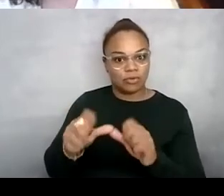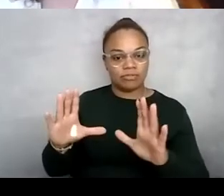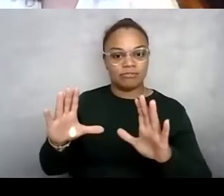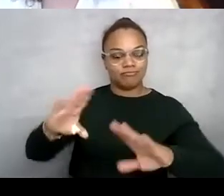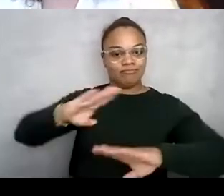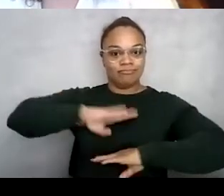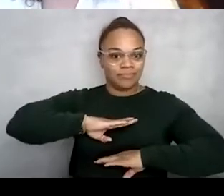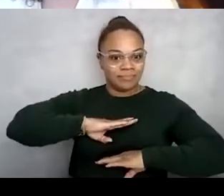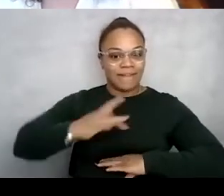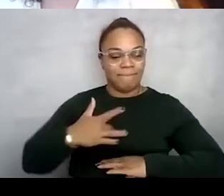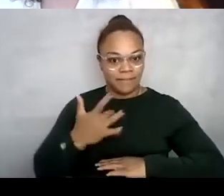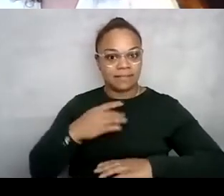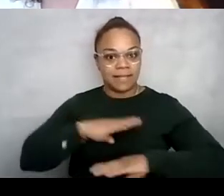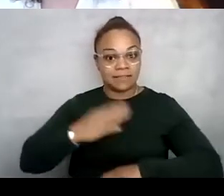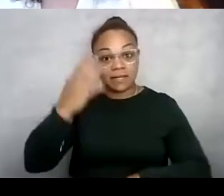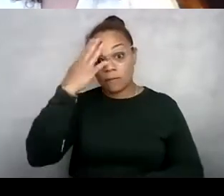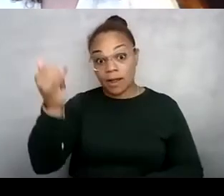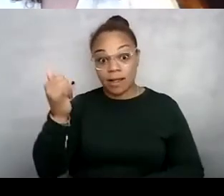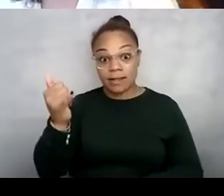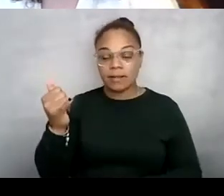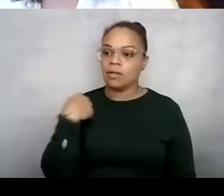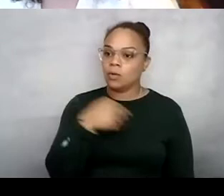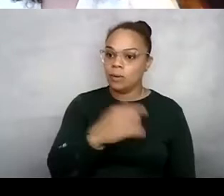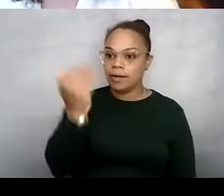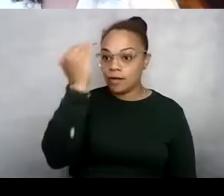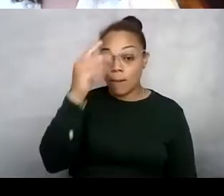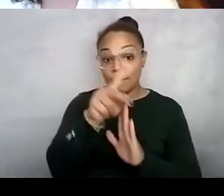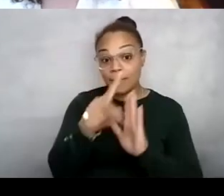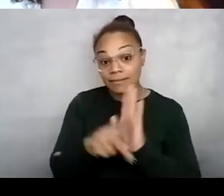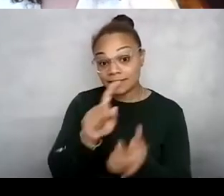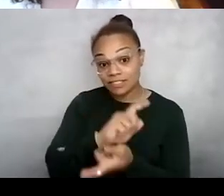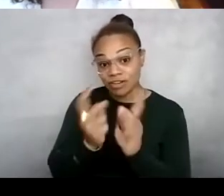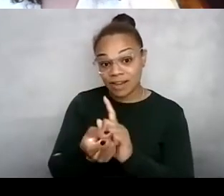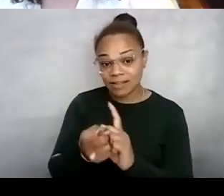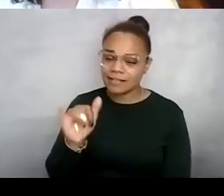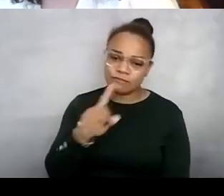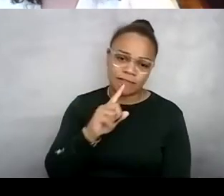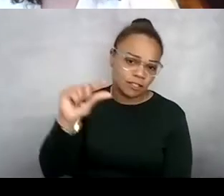satisfying, because what we know at the end of the day is that the policy change is the smallest part of that